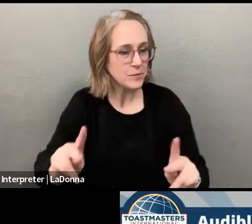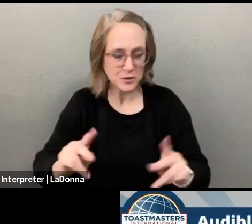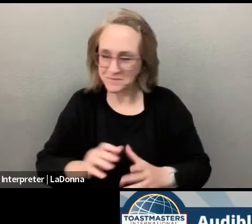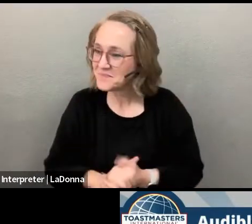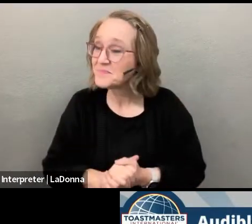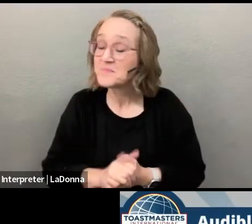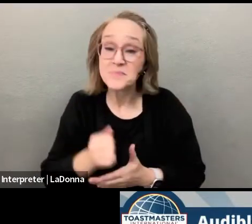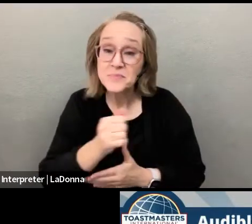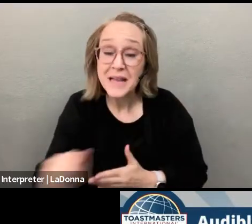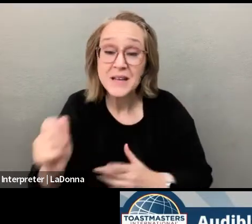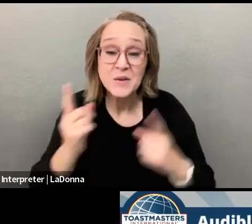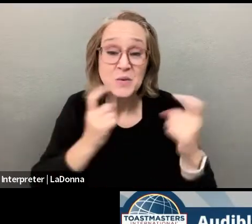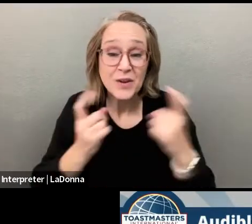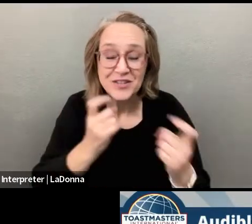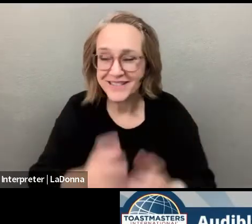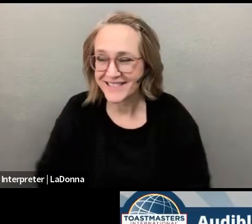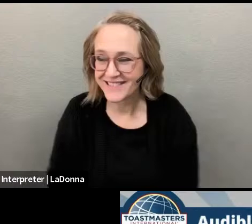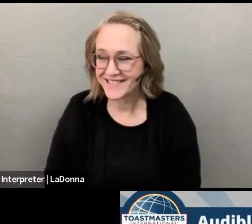questions.